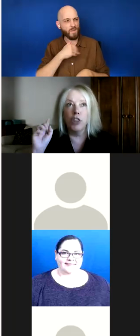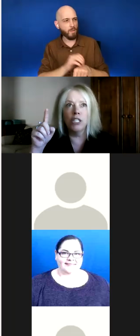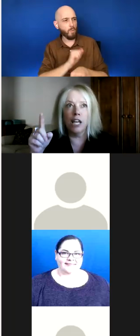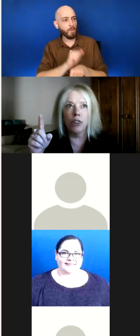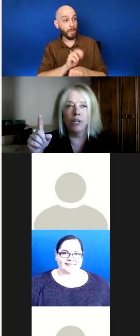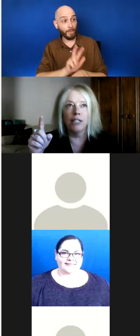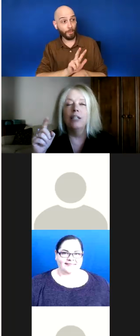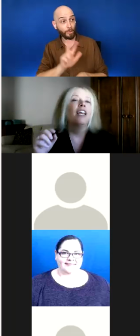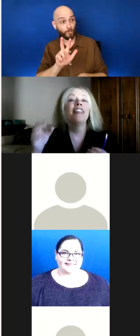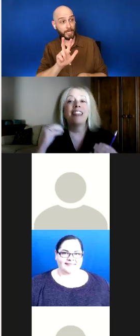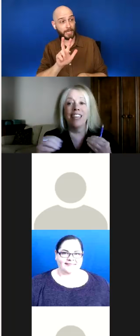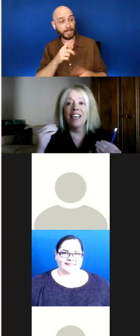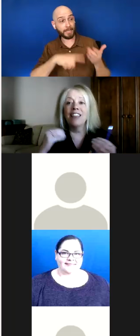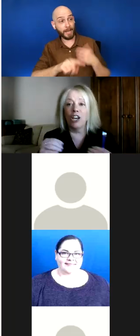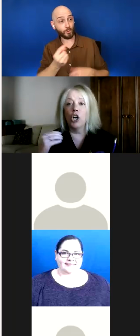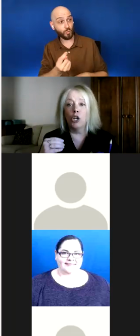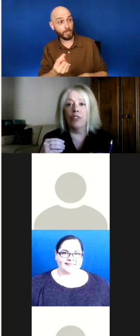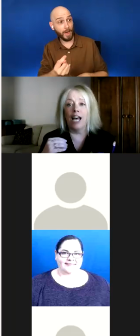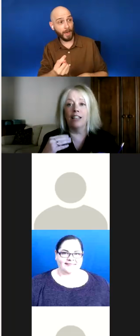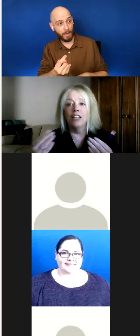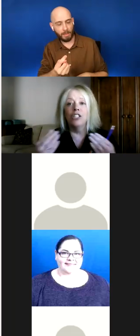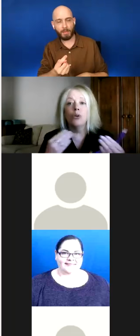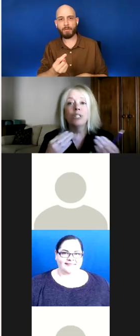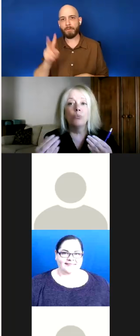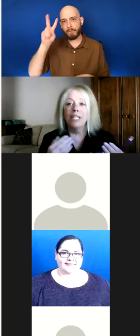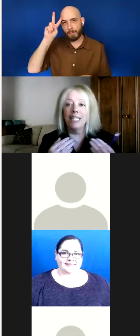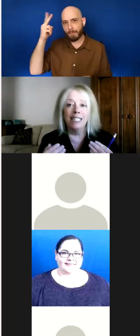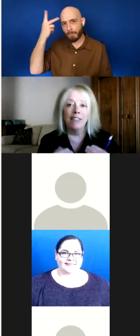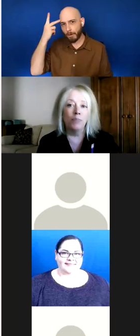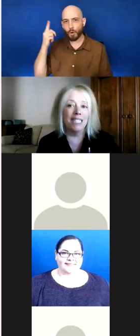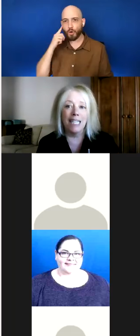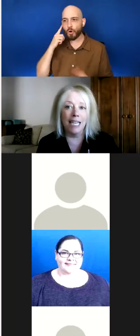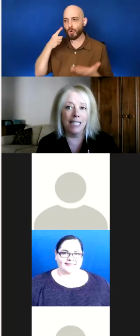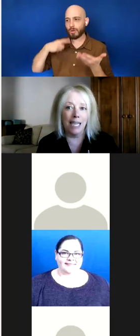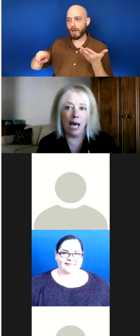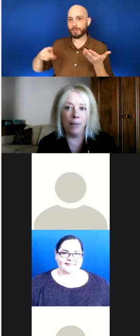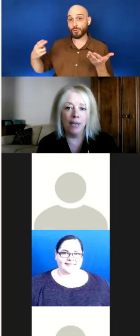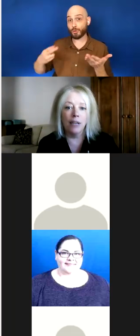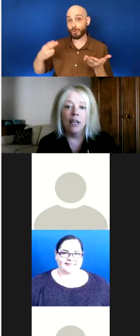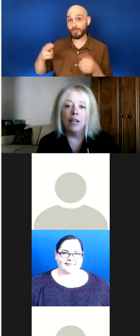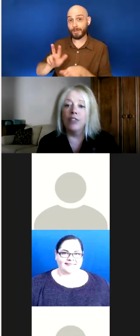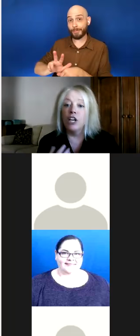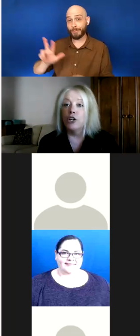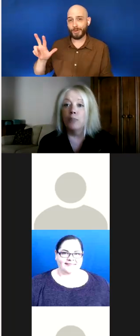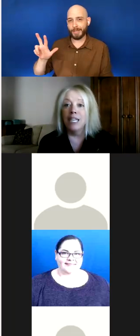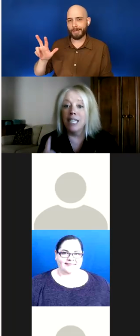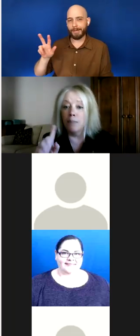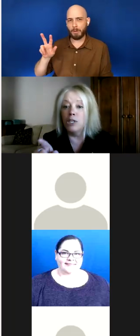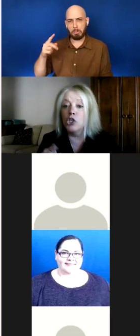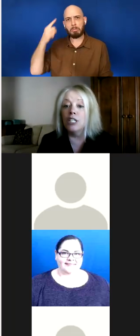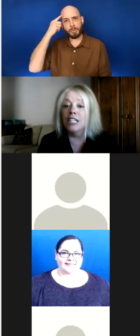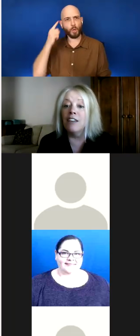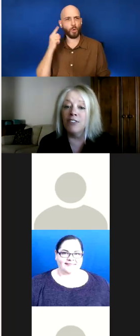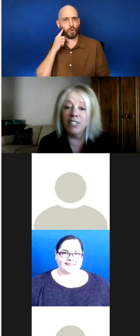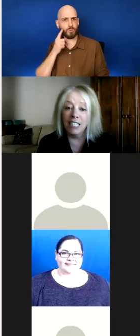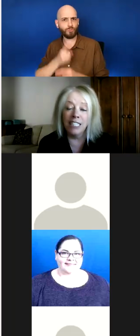appointment Thursday at 3. And they think they heard that. So it's really easy for mistakes to happen. The doctor may say, be